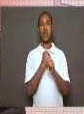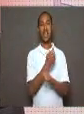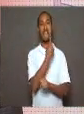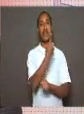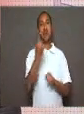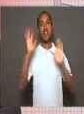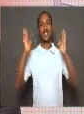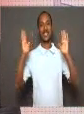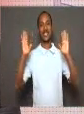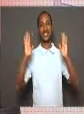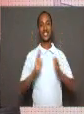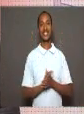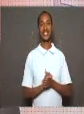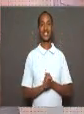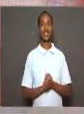work, everyone!